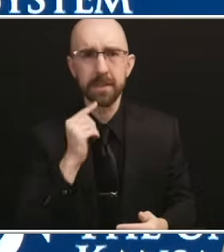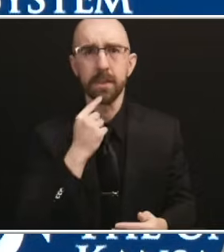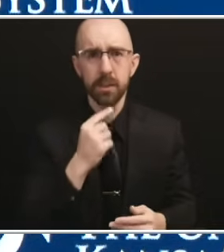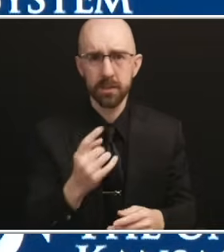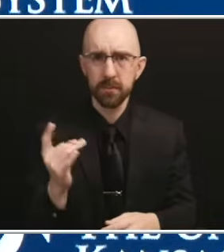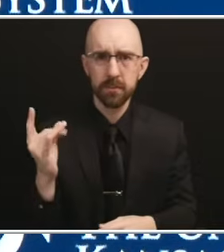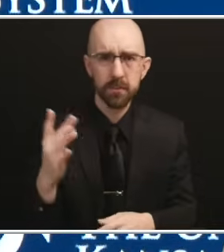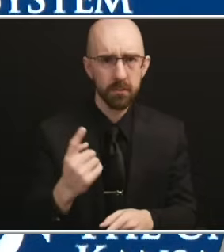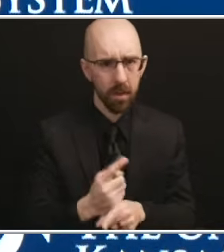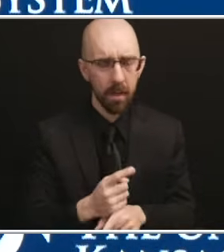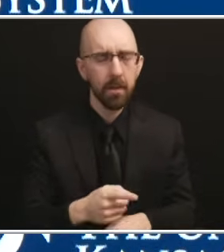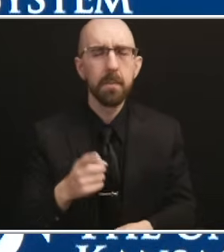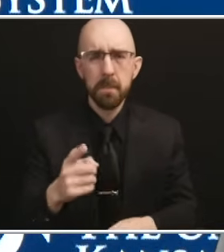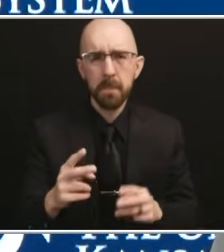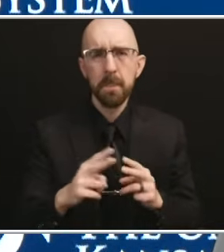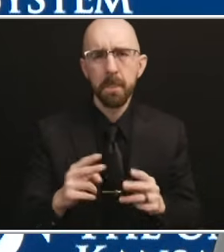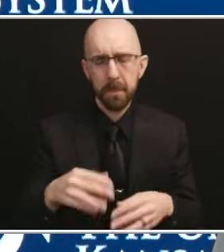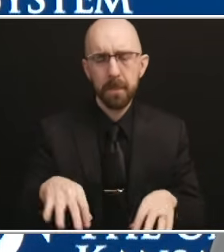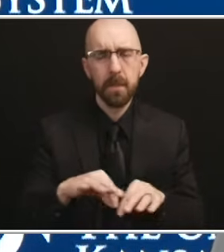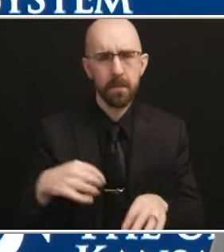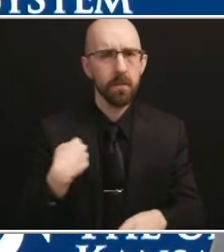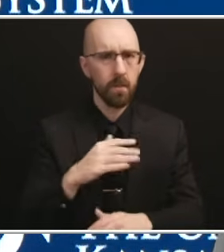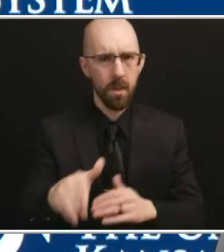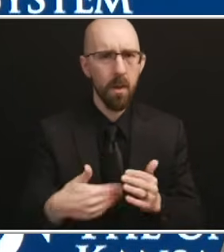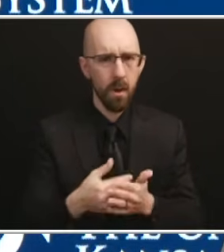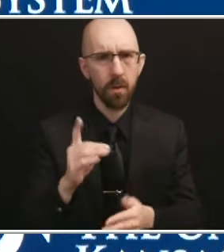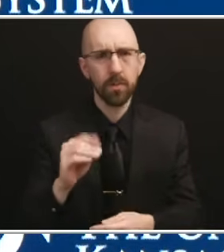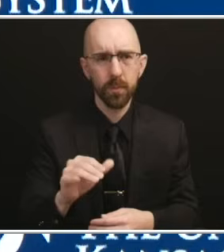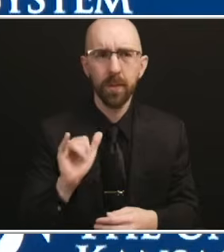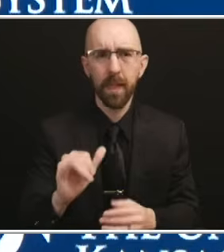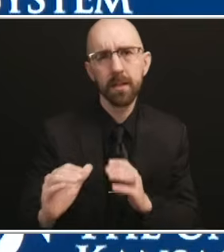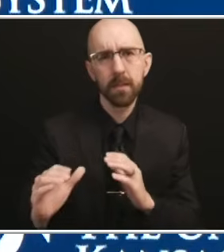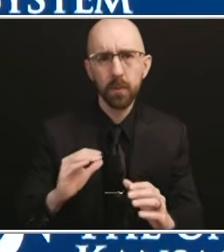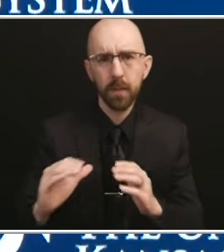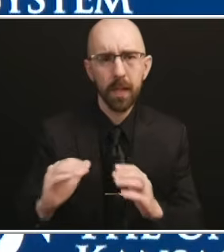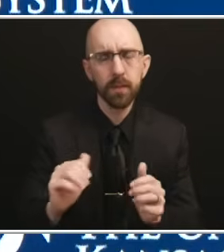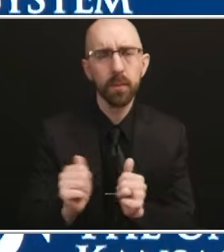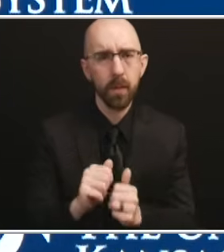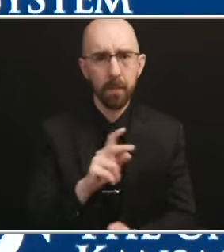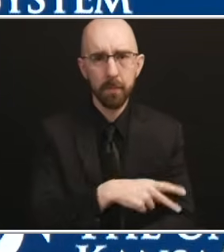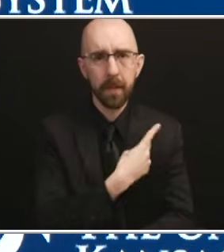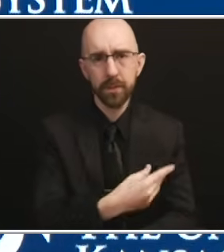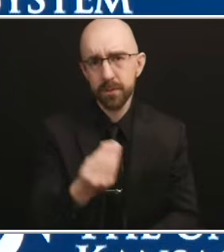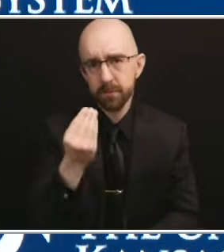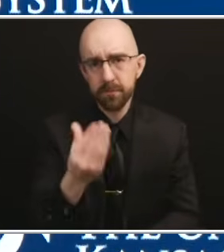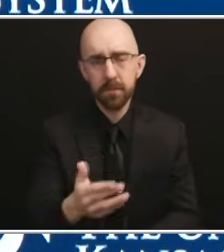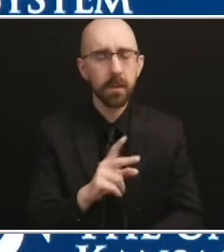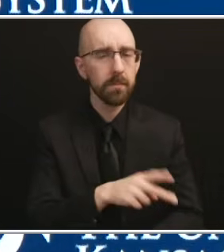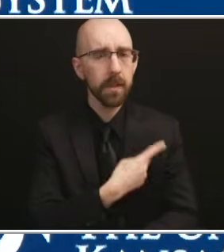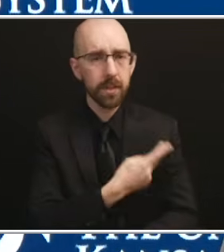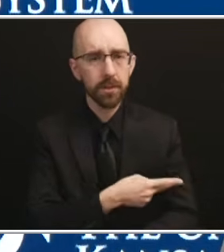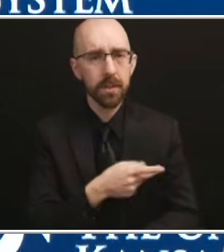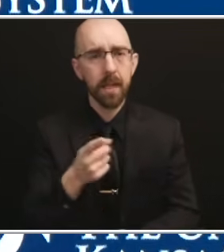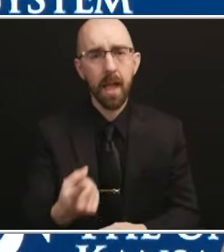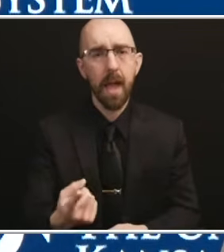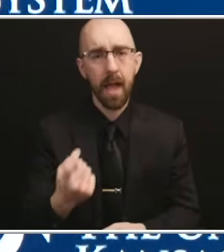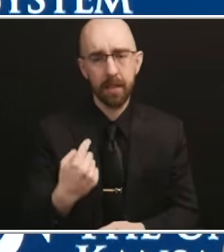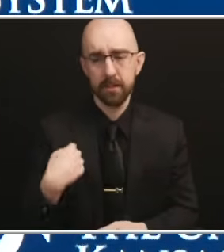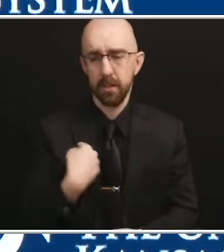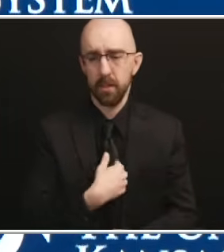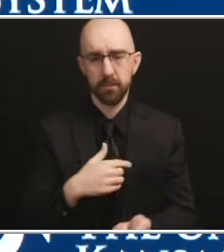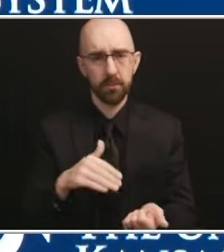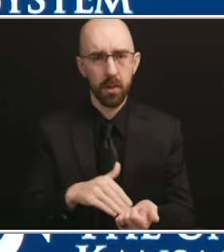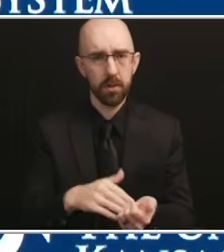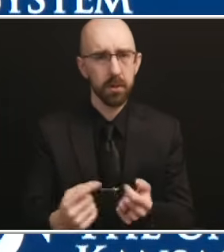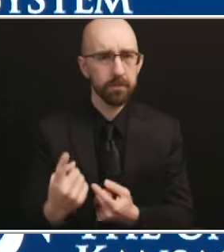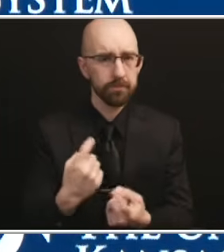it is very important, as we all do, and that is communication with our patients and patients asking us doctors questions they may have